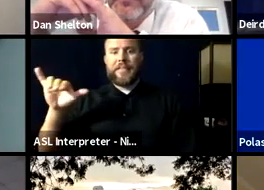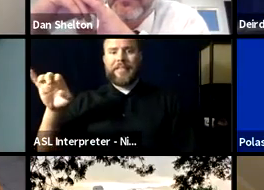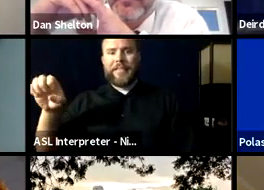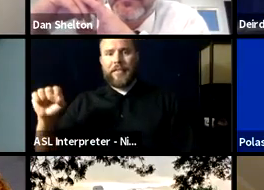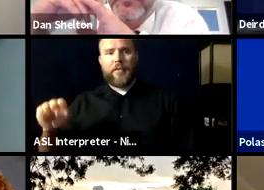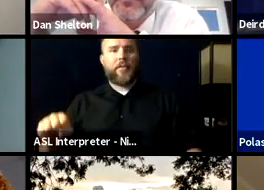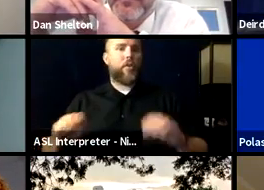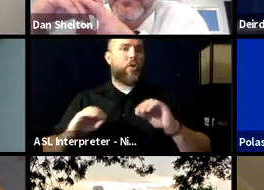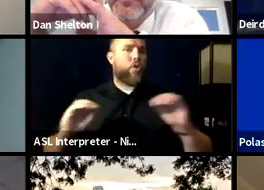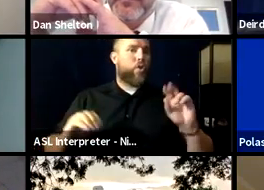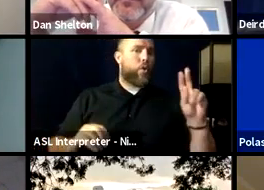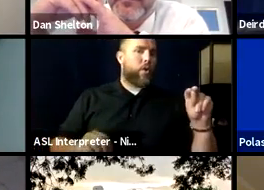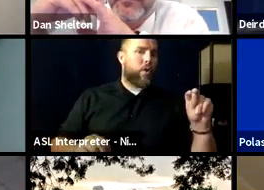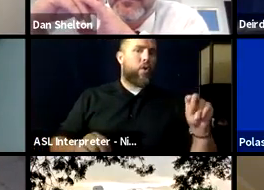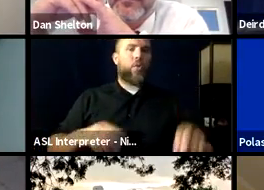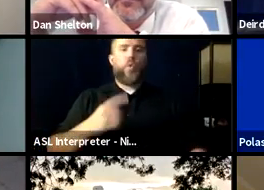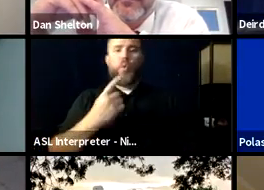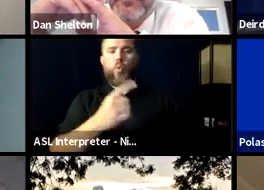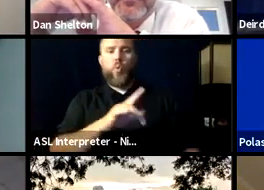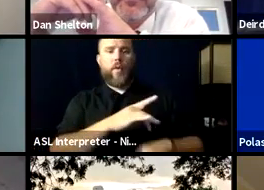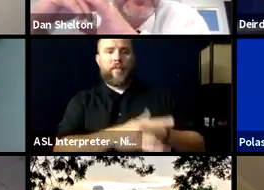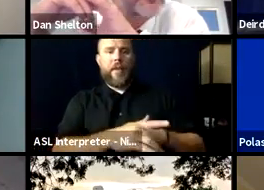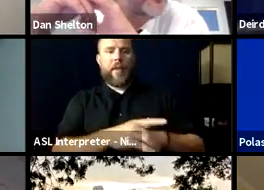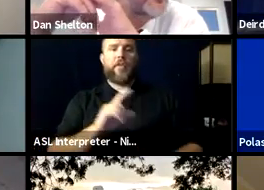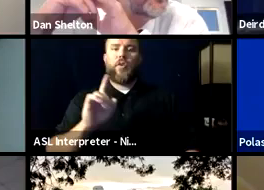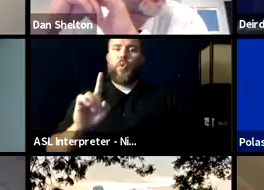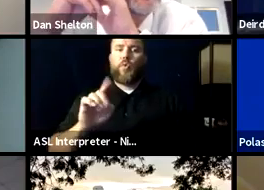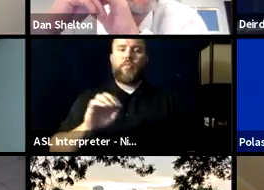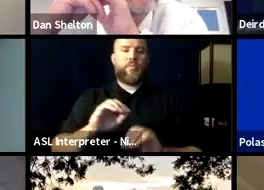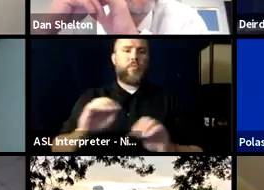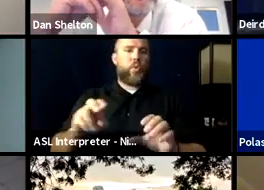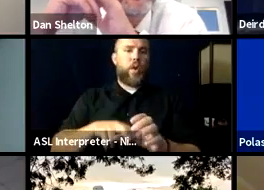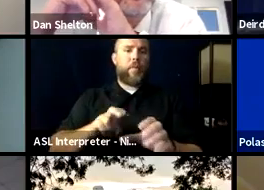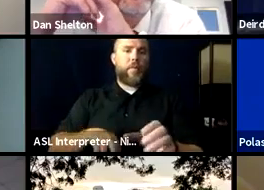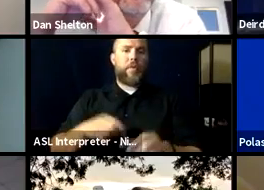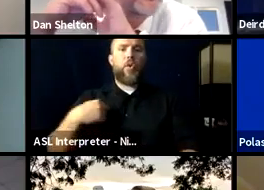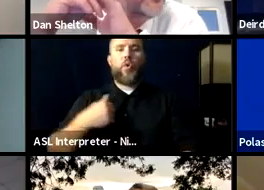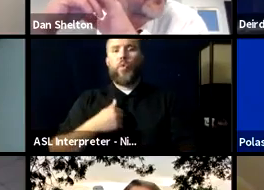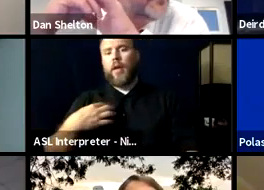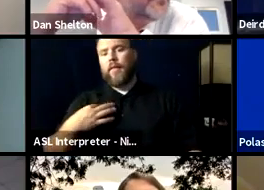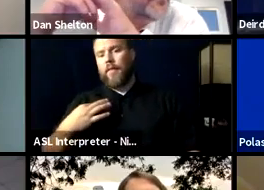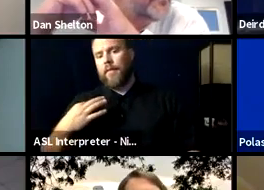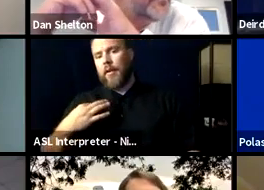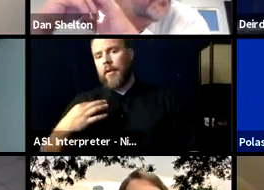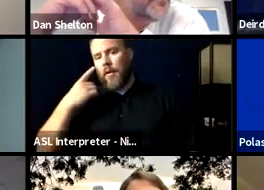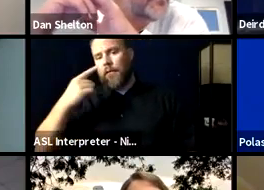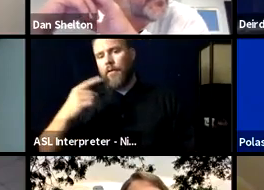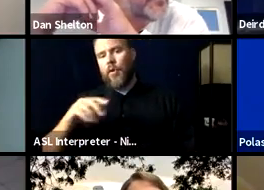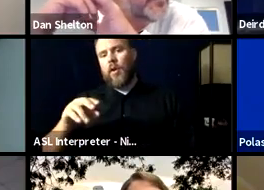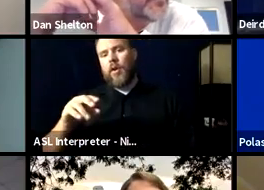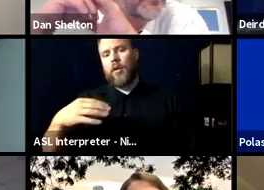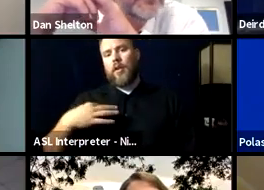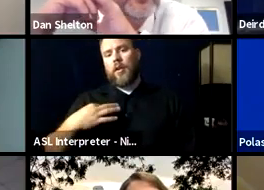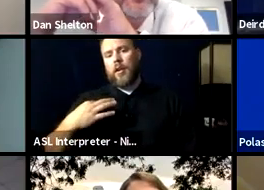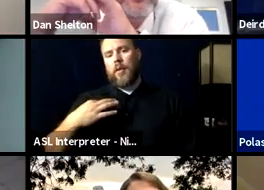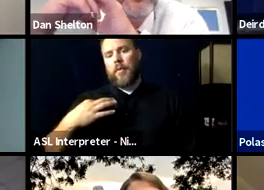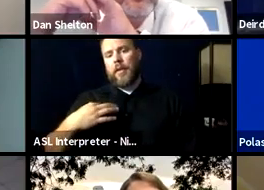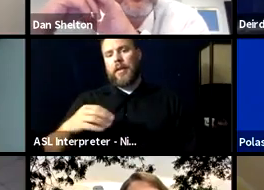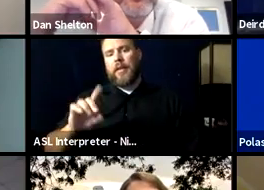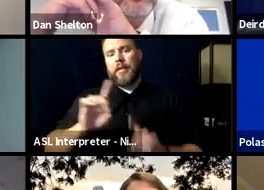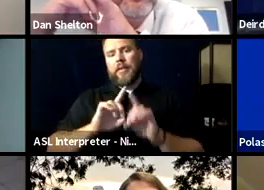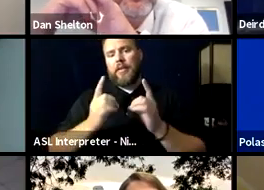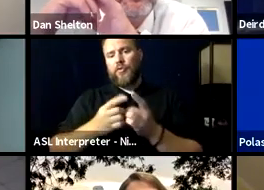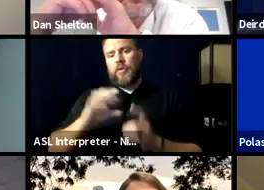1 vacancy. Next item we have is the vacant board seat for nominating District G. Background